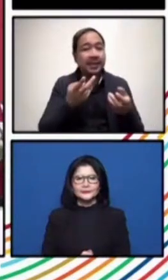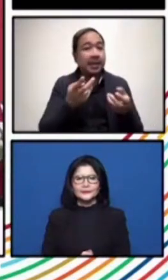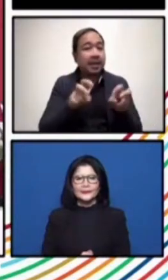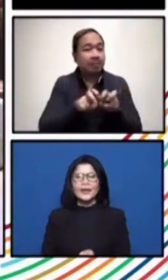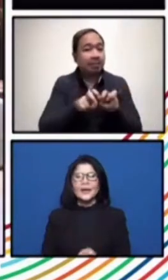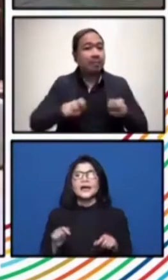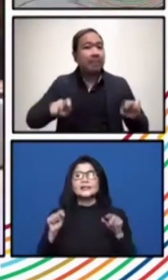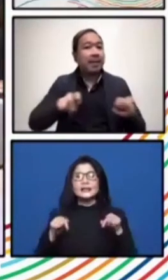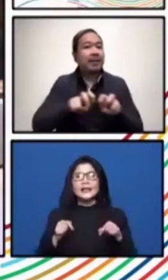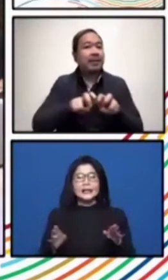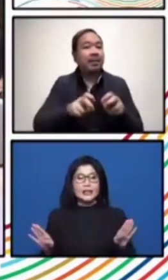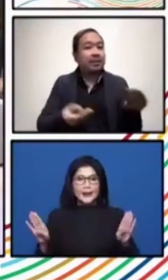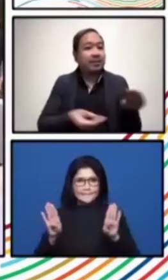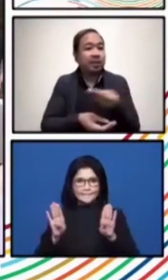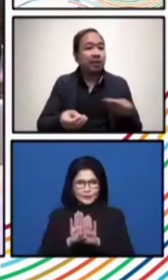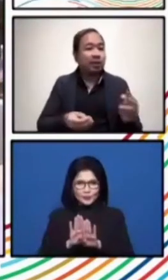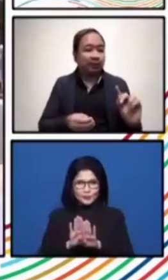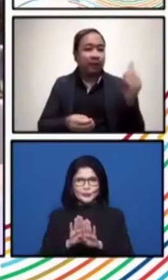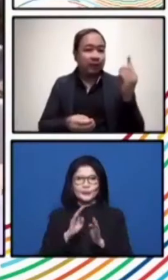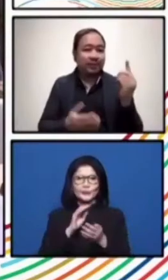thank you